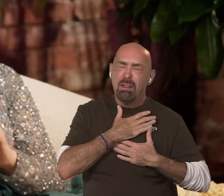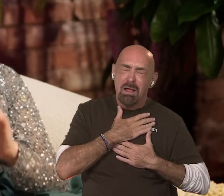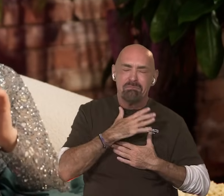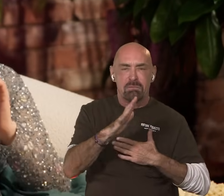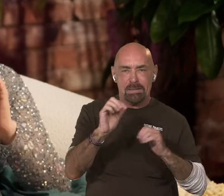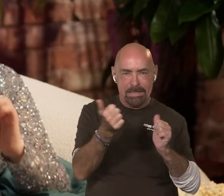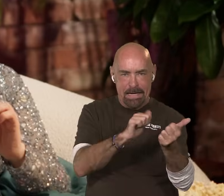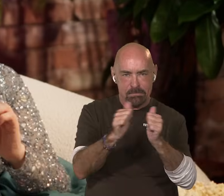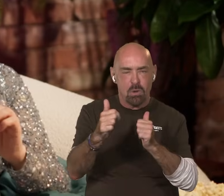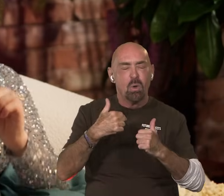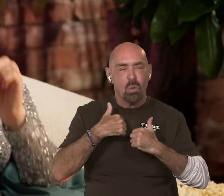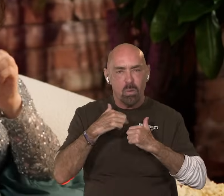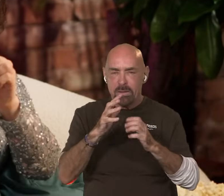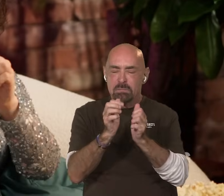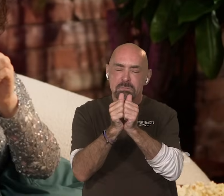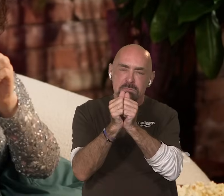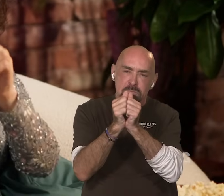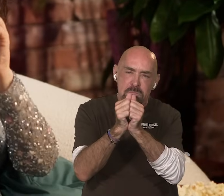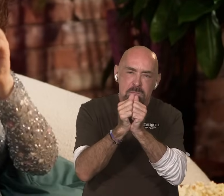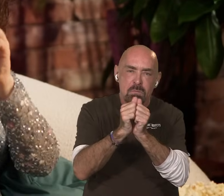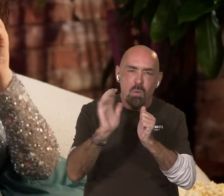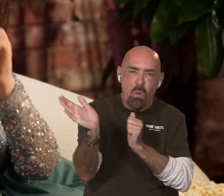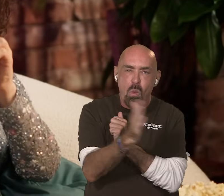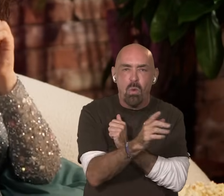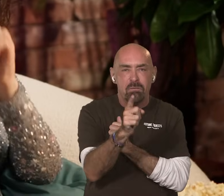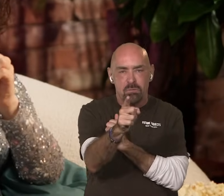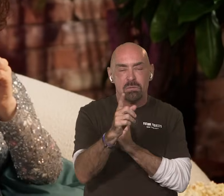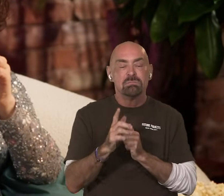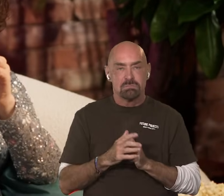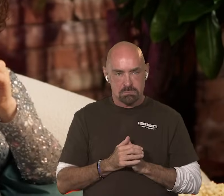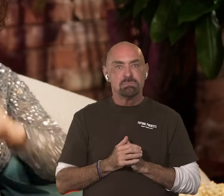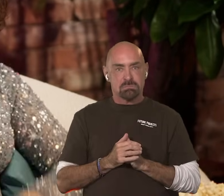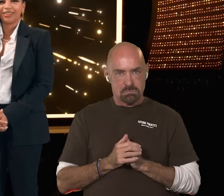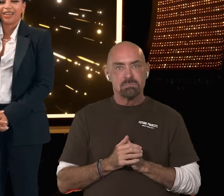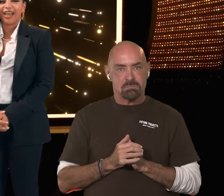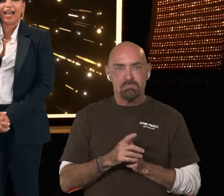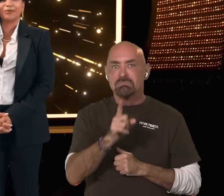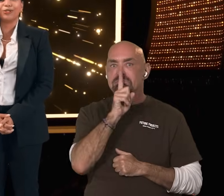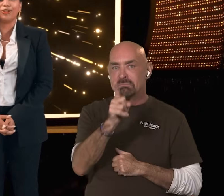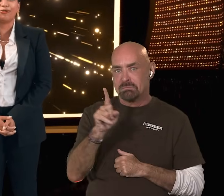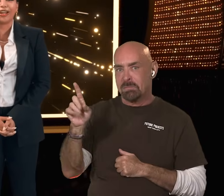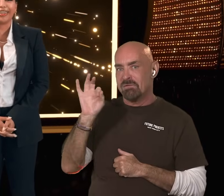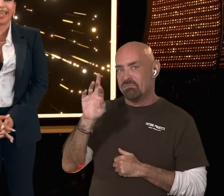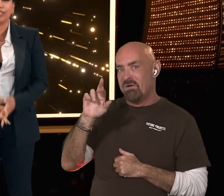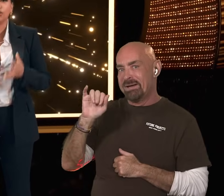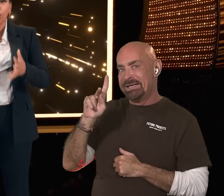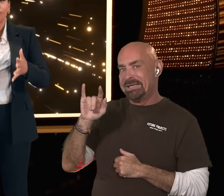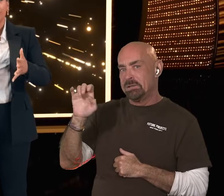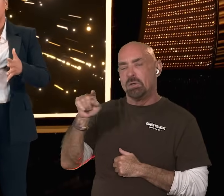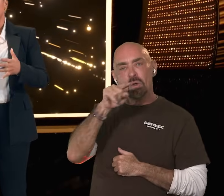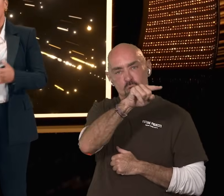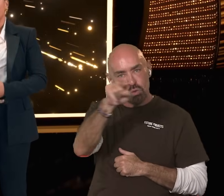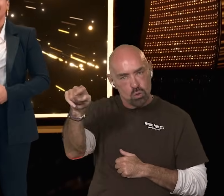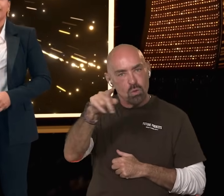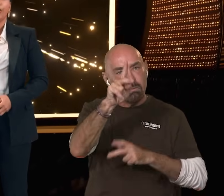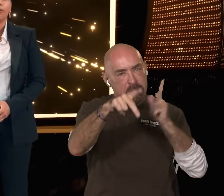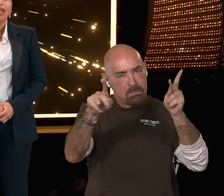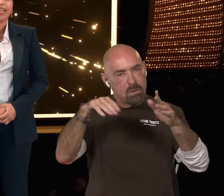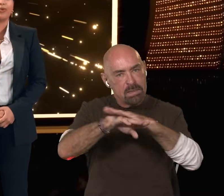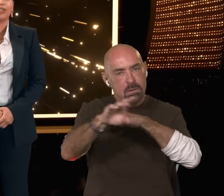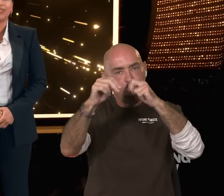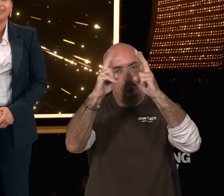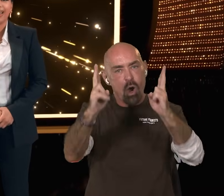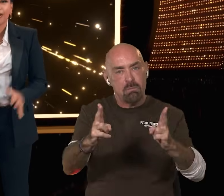games we all play and love. We appreciate every single one of you. Absolutely, Frankie. And don't forget that you guys at